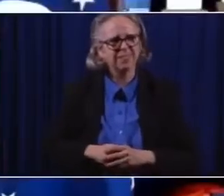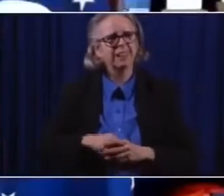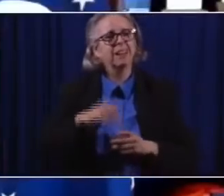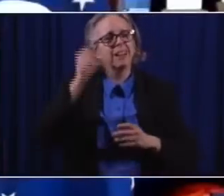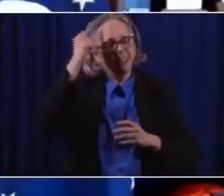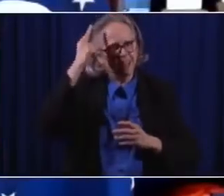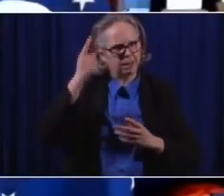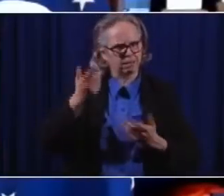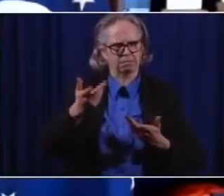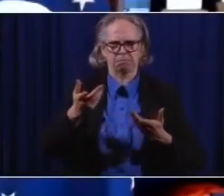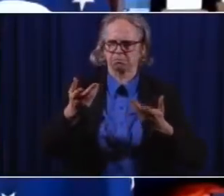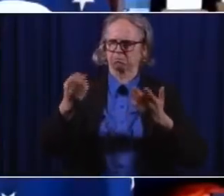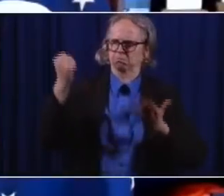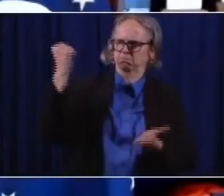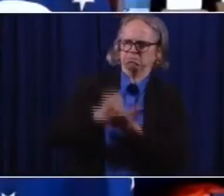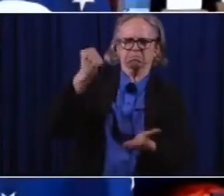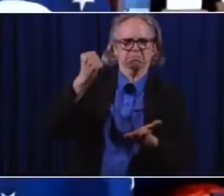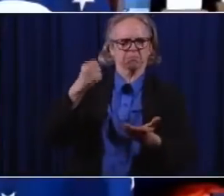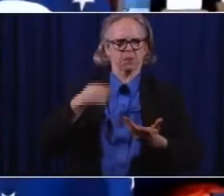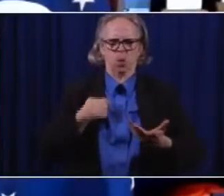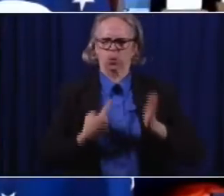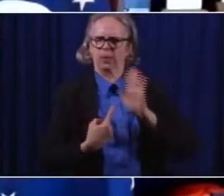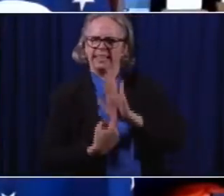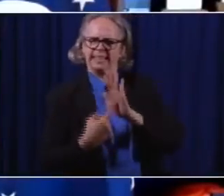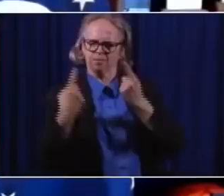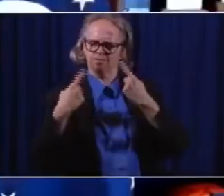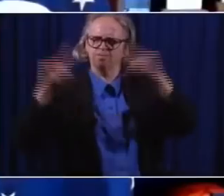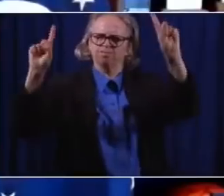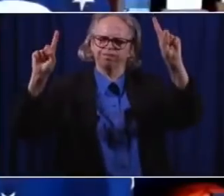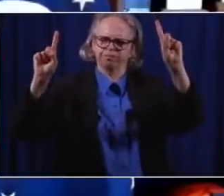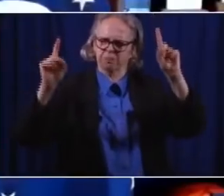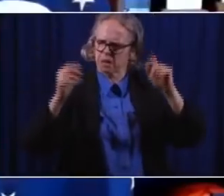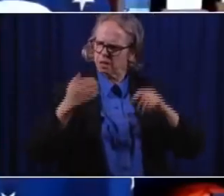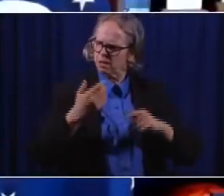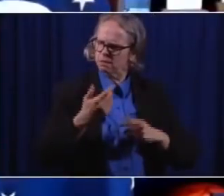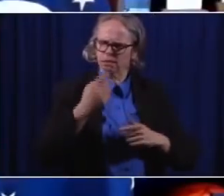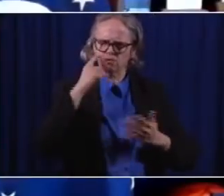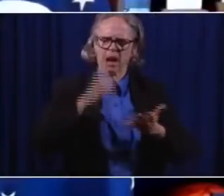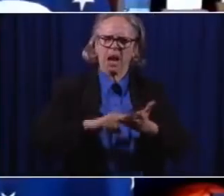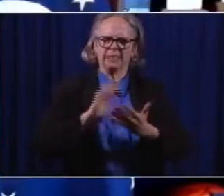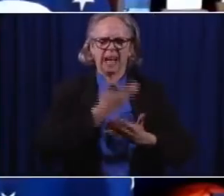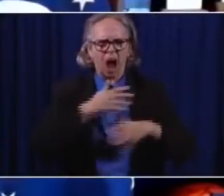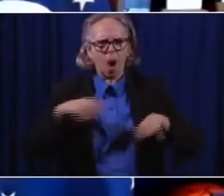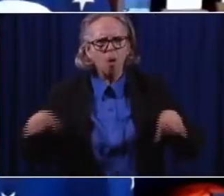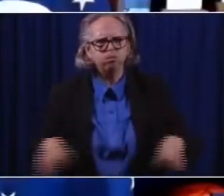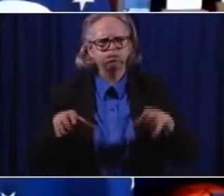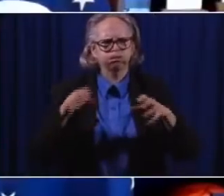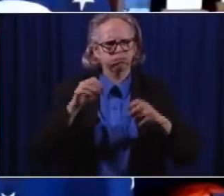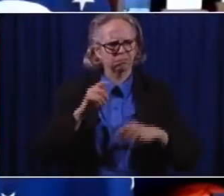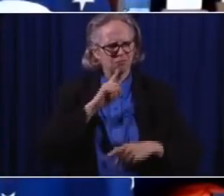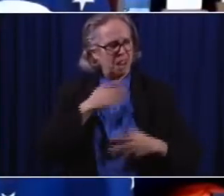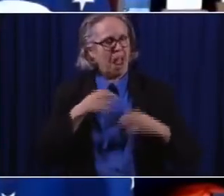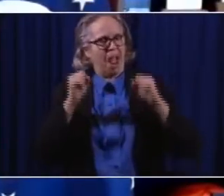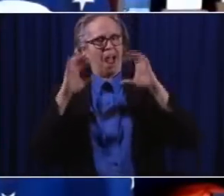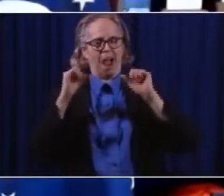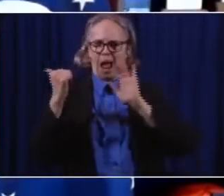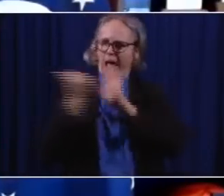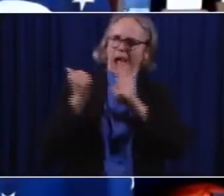was surprised, frankly, because we're just getting started. We're going to be able to do a lot more to support these